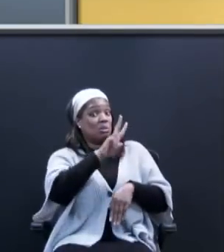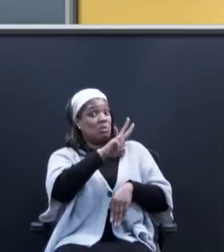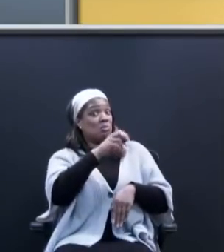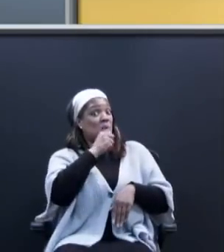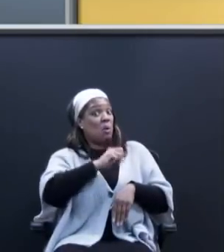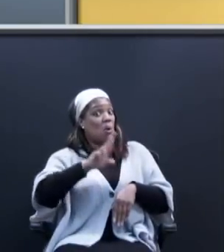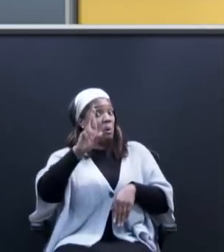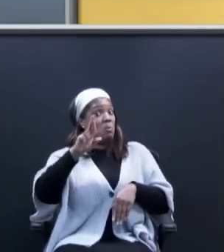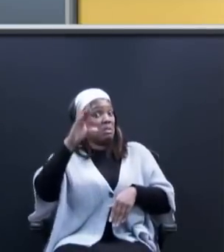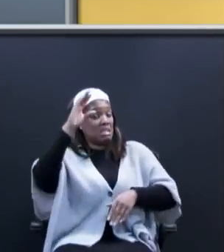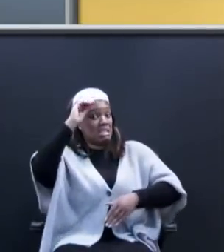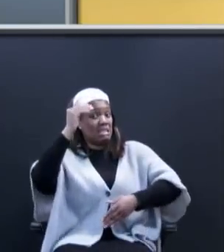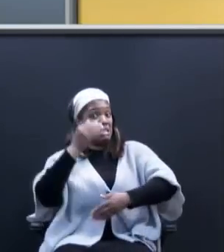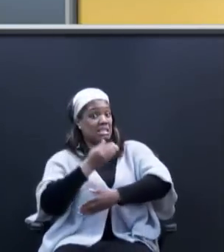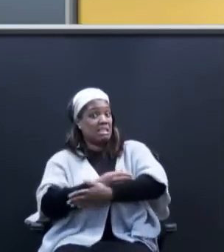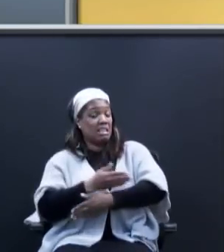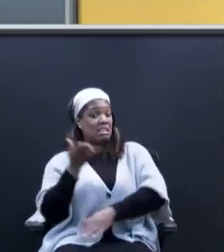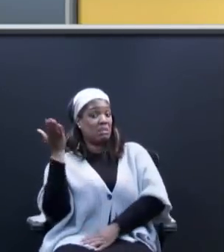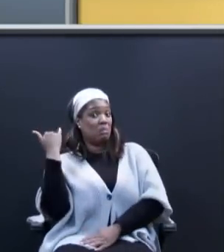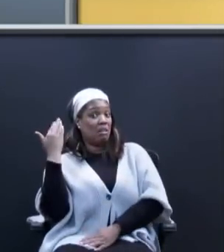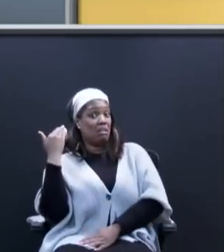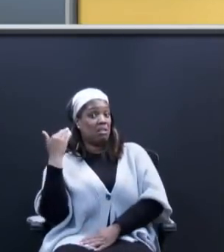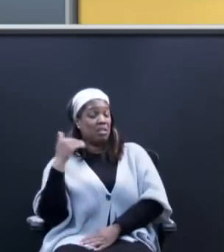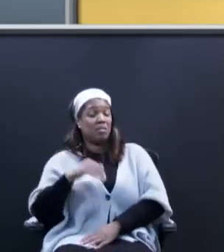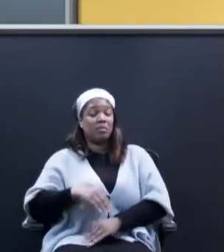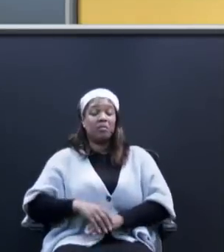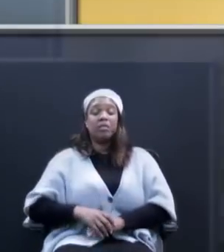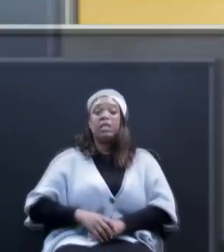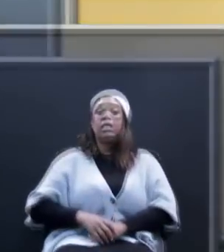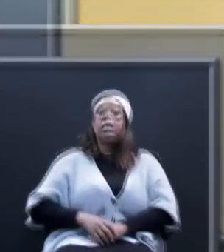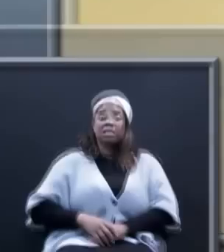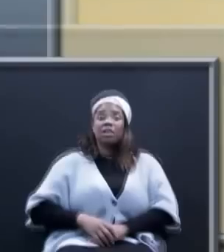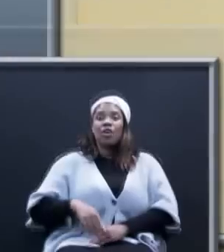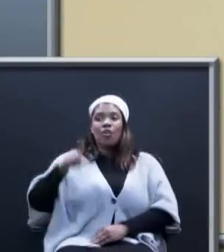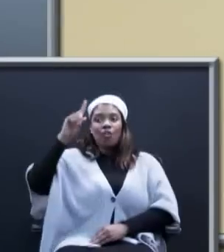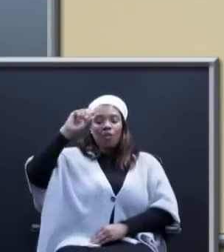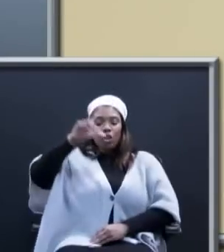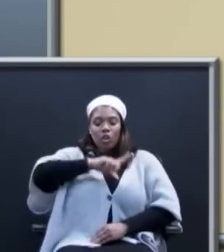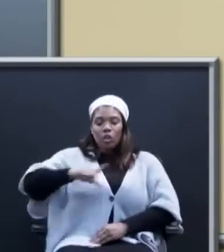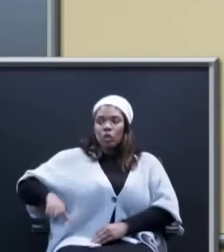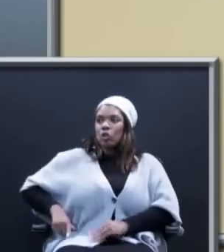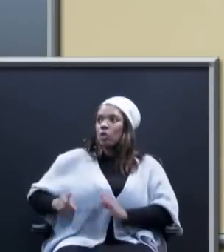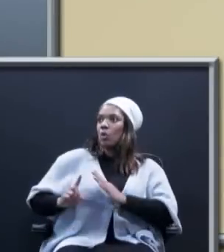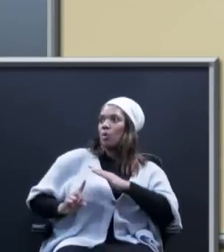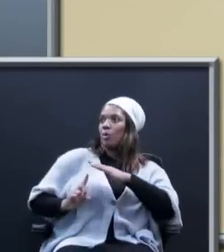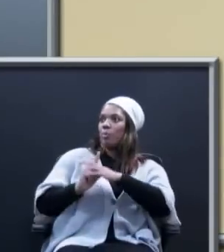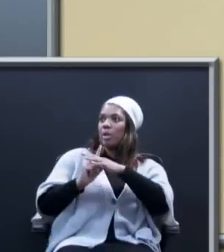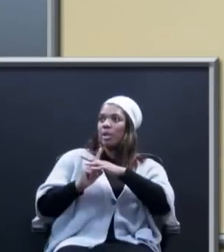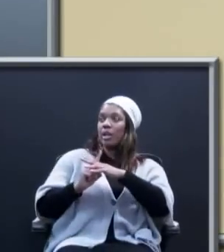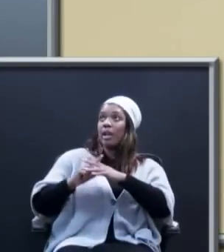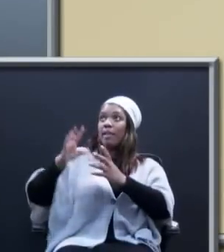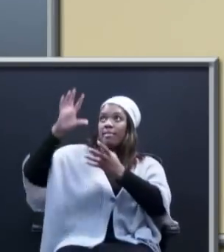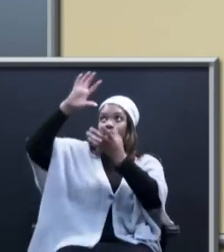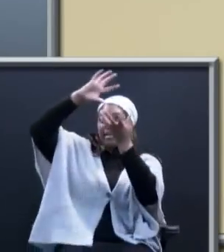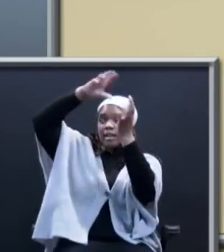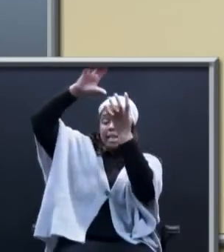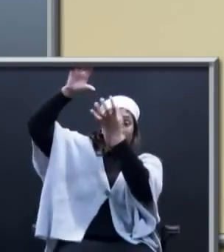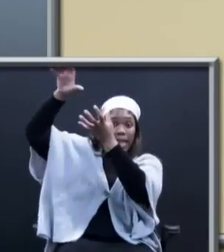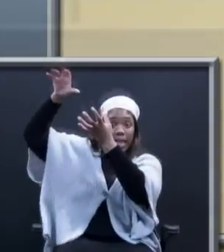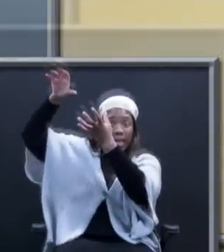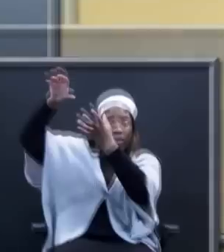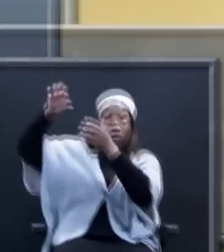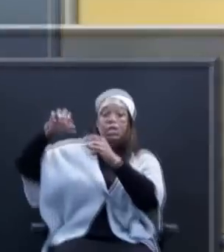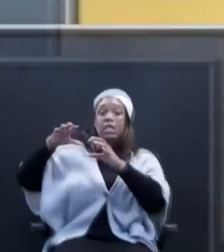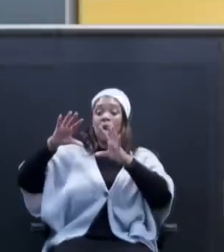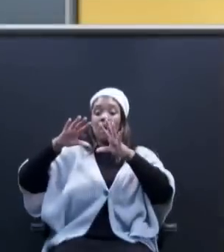right. In the most holy place that you don't die now. Go ahead and read. For I will appear in the cloud upon the mercy seat. Now, that's when, until he